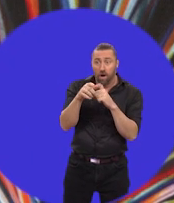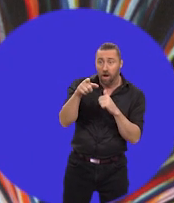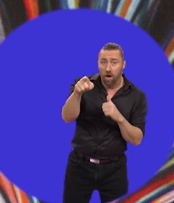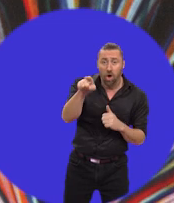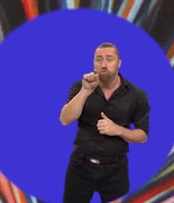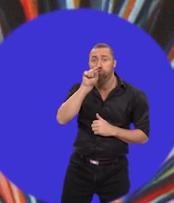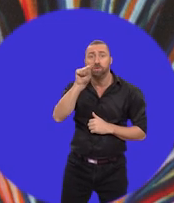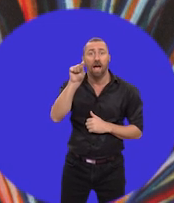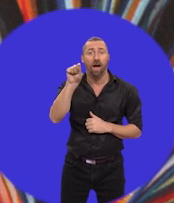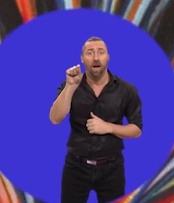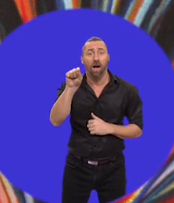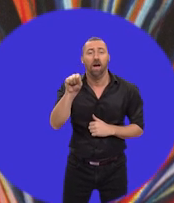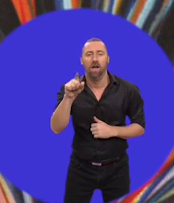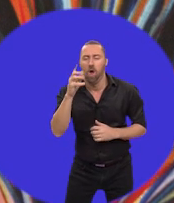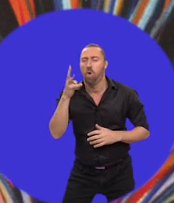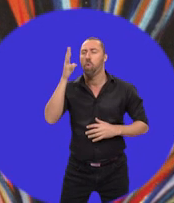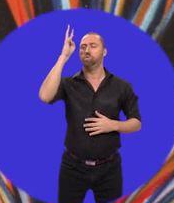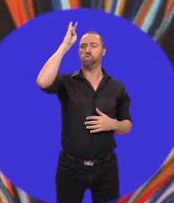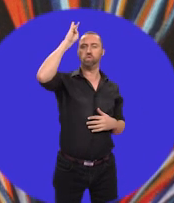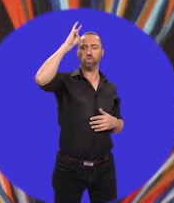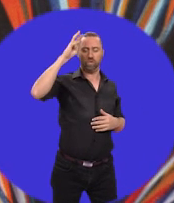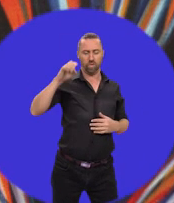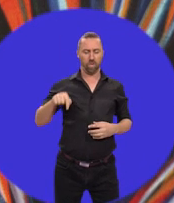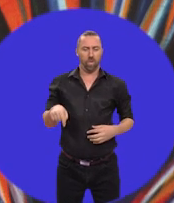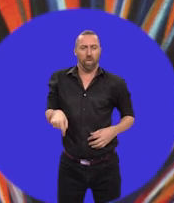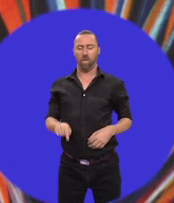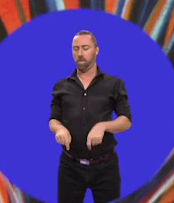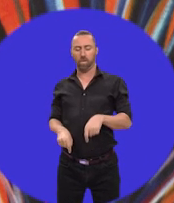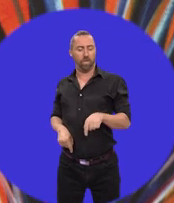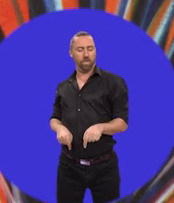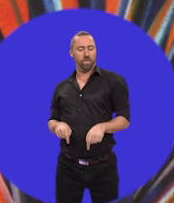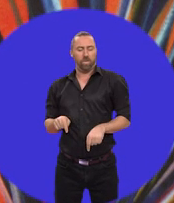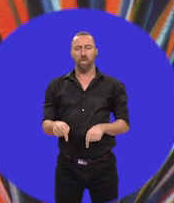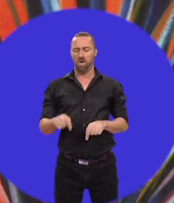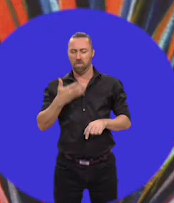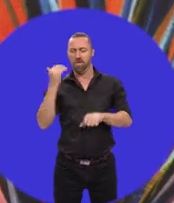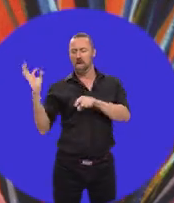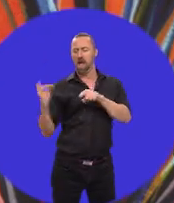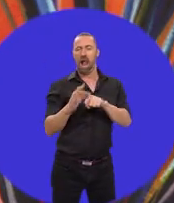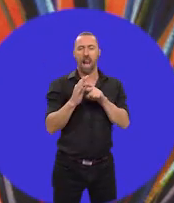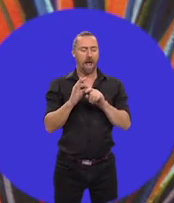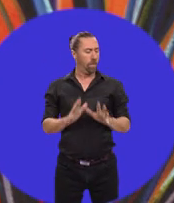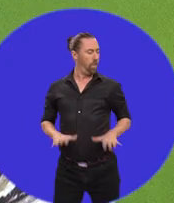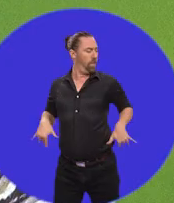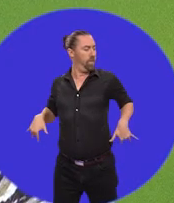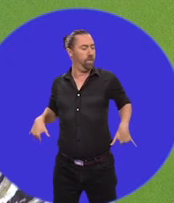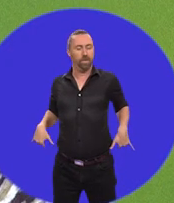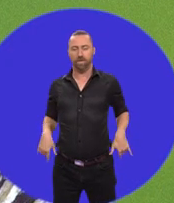Fish's friend Rooster sang cock-a-doodle-doo while strutting his colourful feathers too.